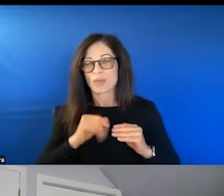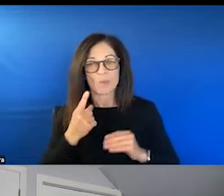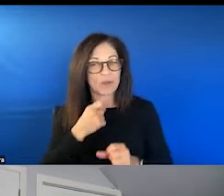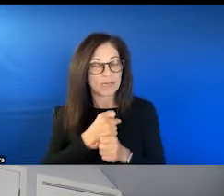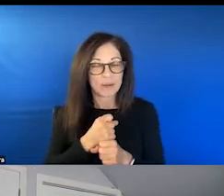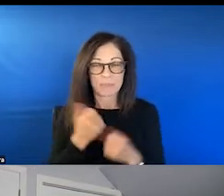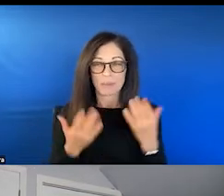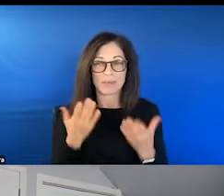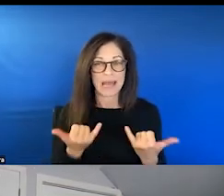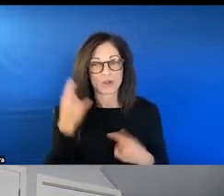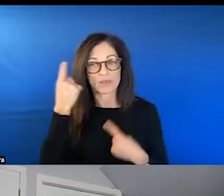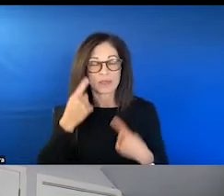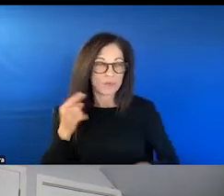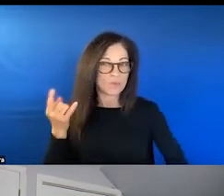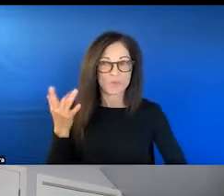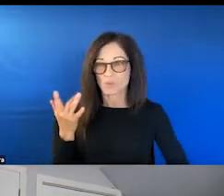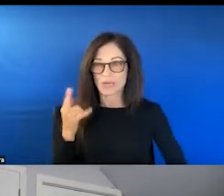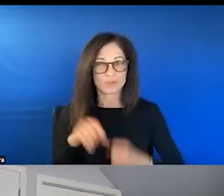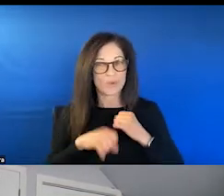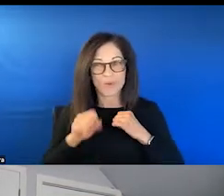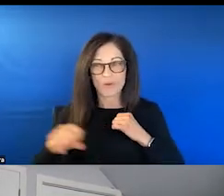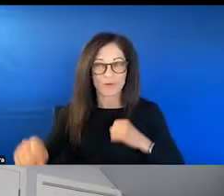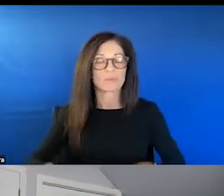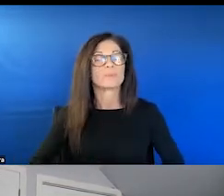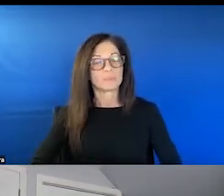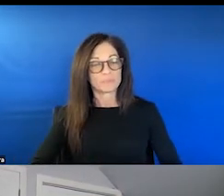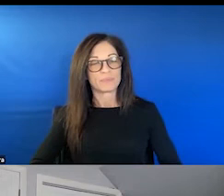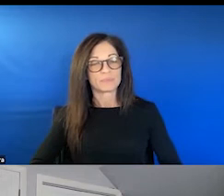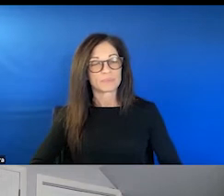ask why this is the case. Next slide, please.